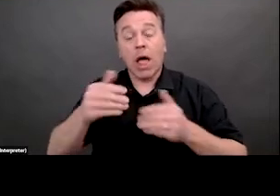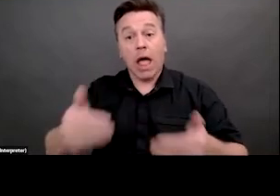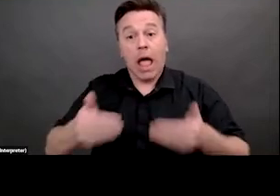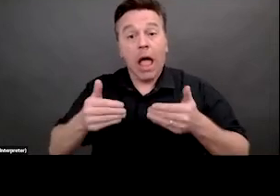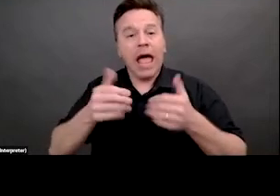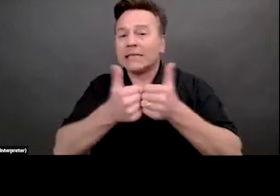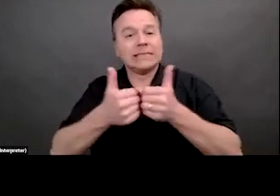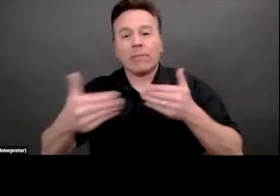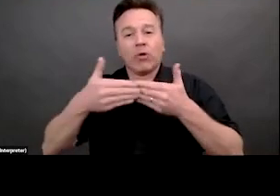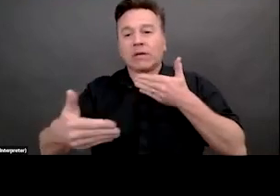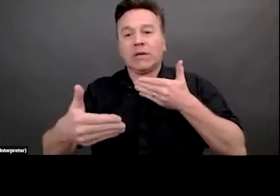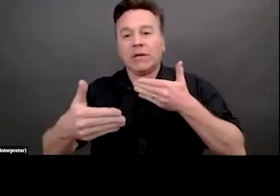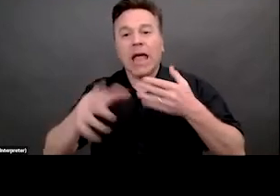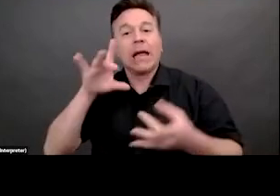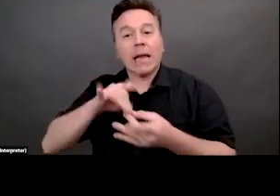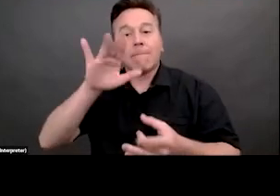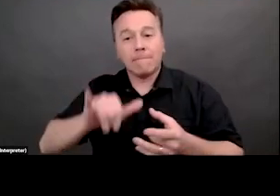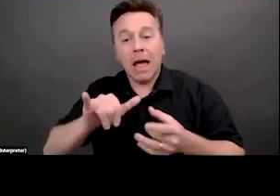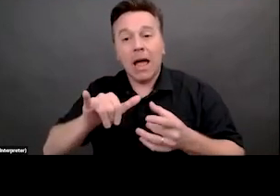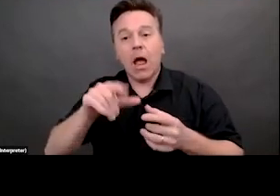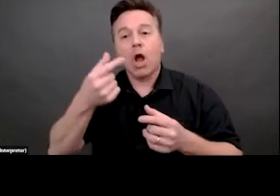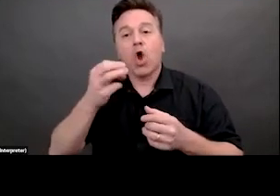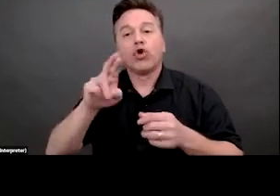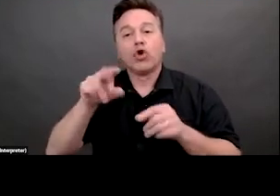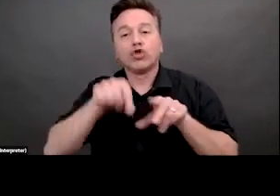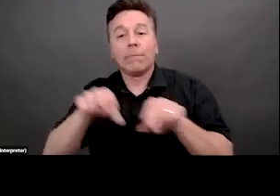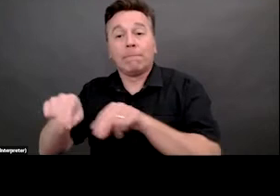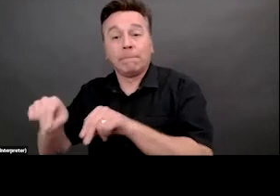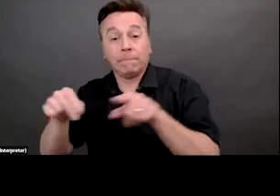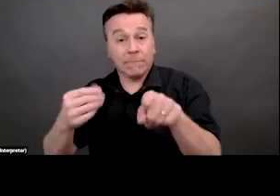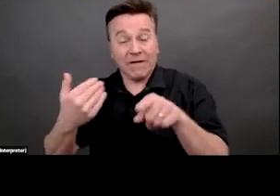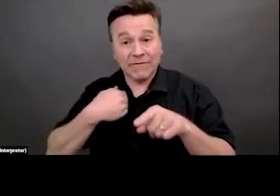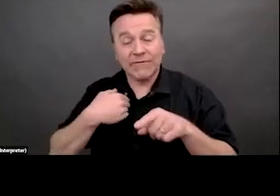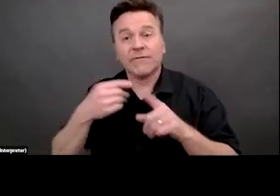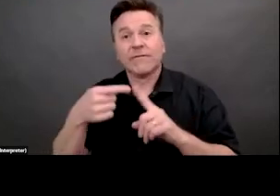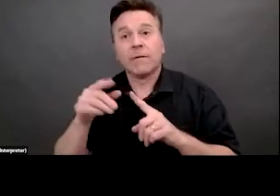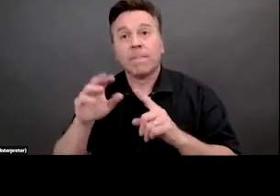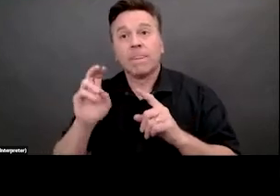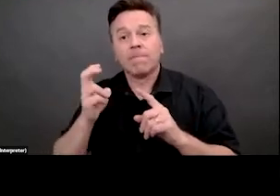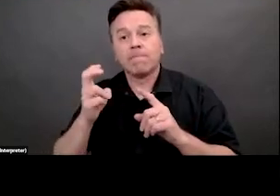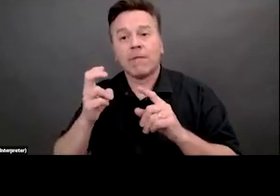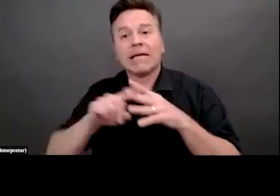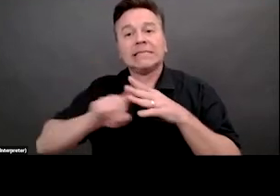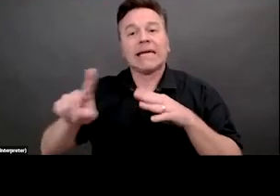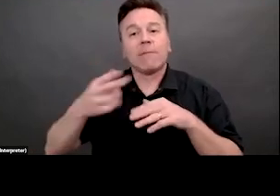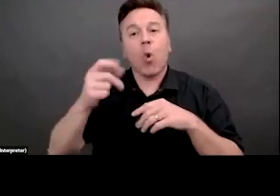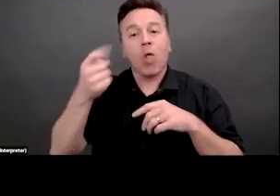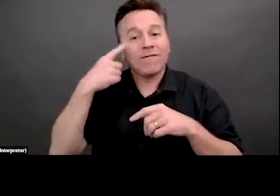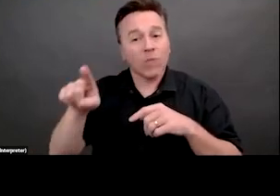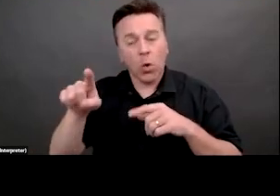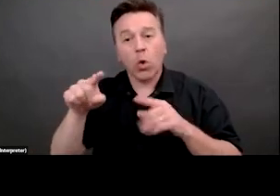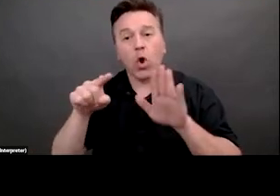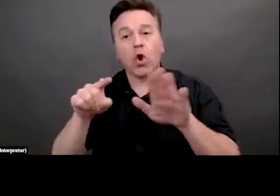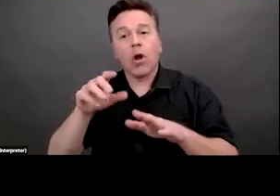it separate and then connected by garter straps so that there was an escape hole for